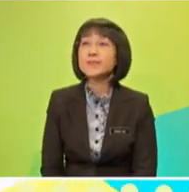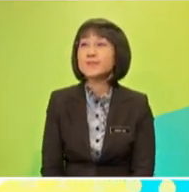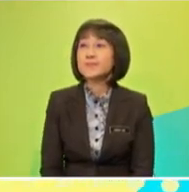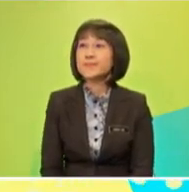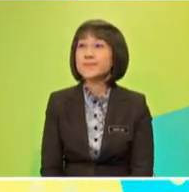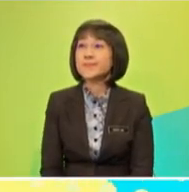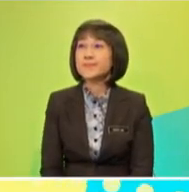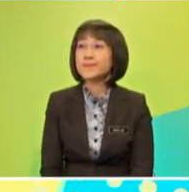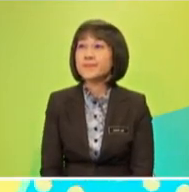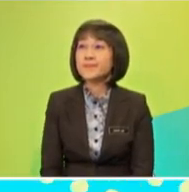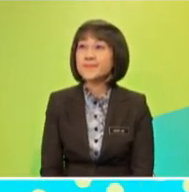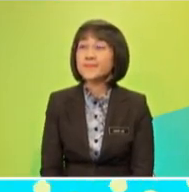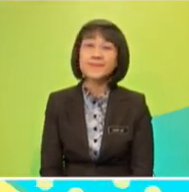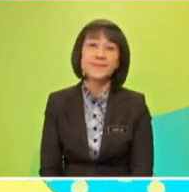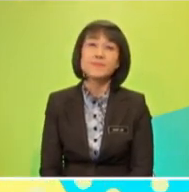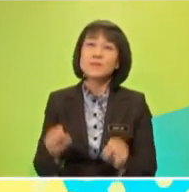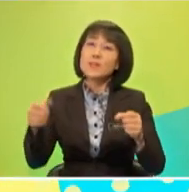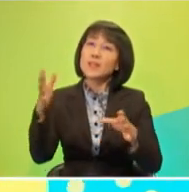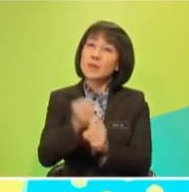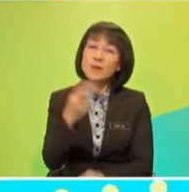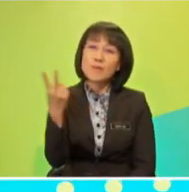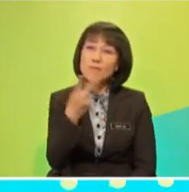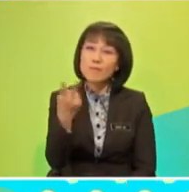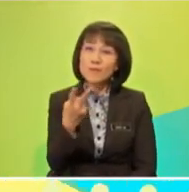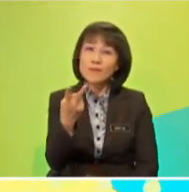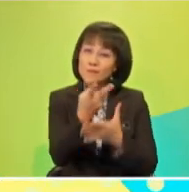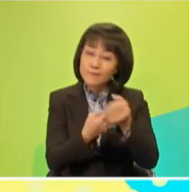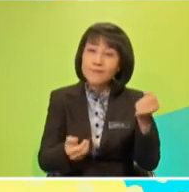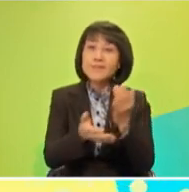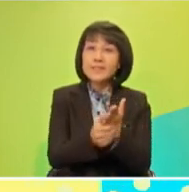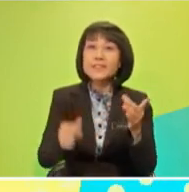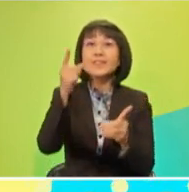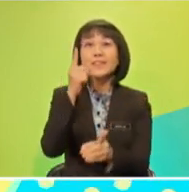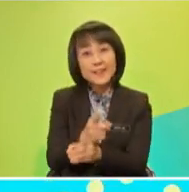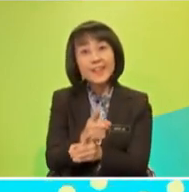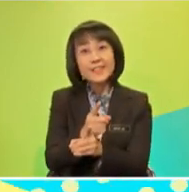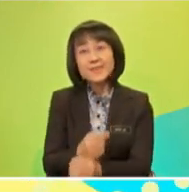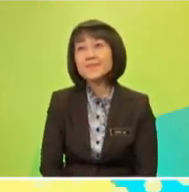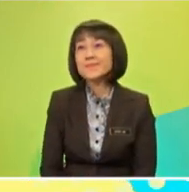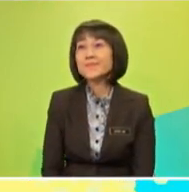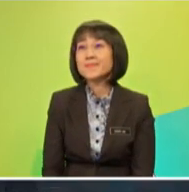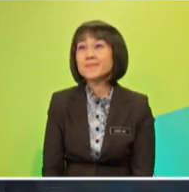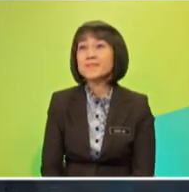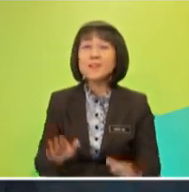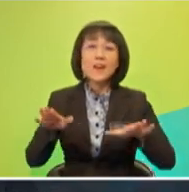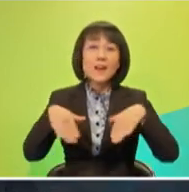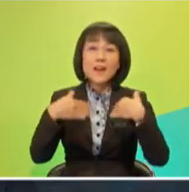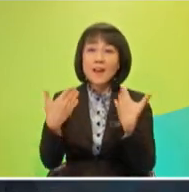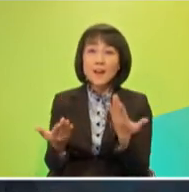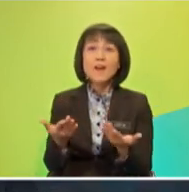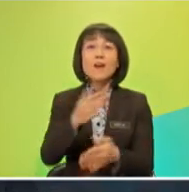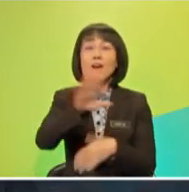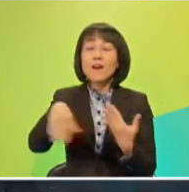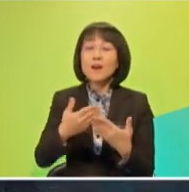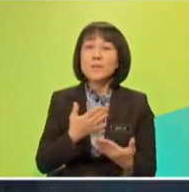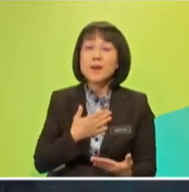have managed to get both the skills right. And how did all my friends watching at home